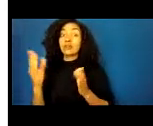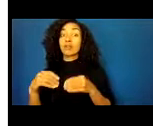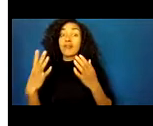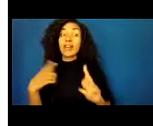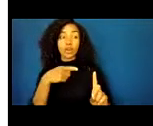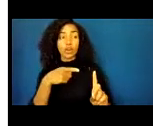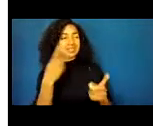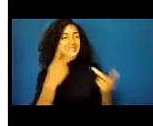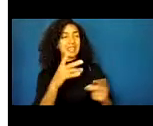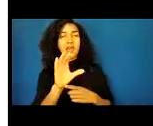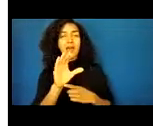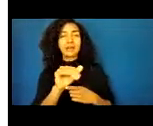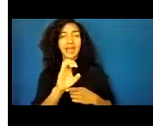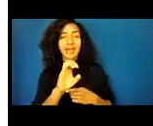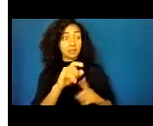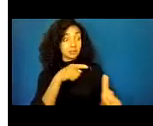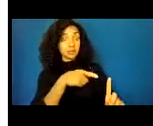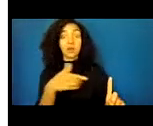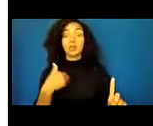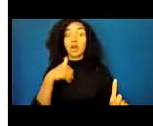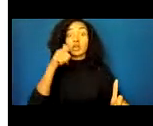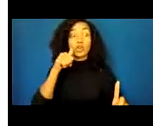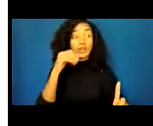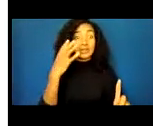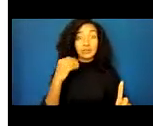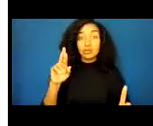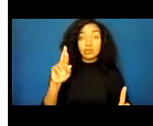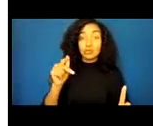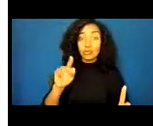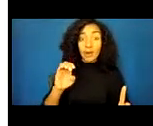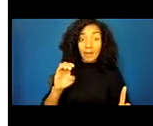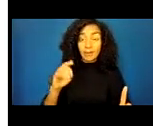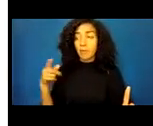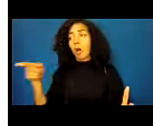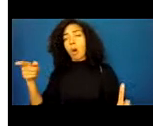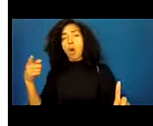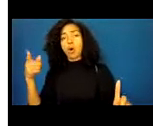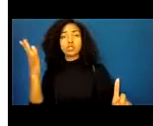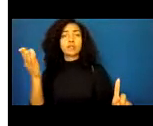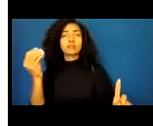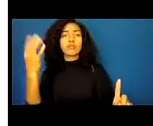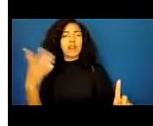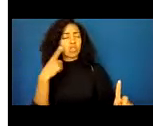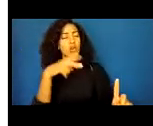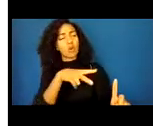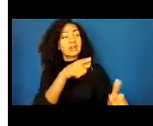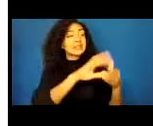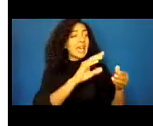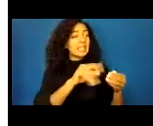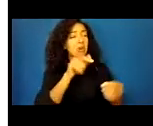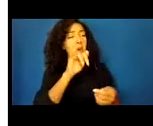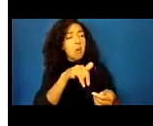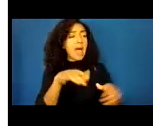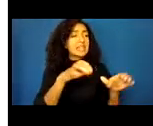a young girl was being raped because they just thought, he's acting funny. That doesn't mean anything to a trooper unless